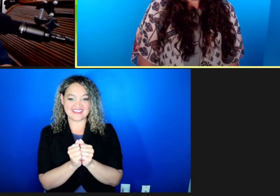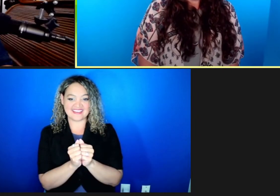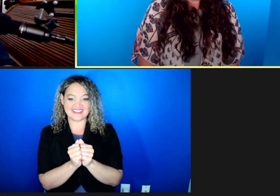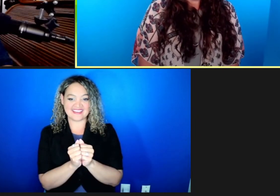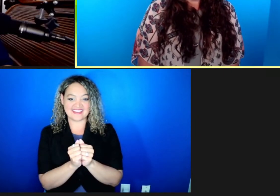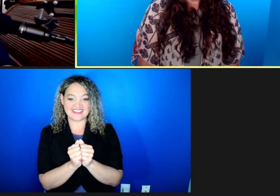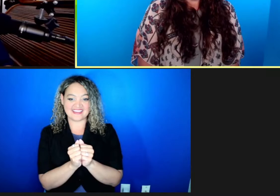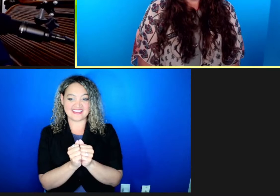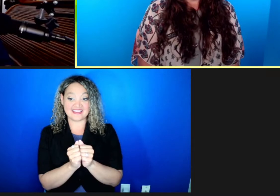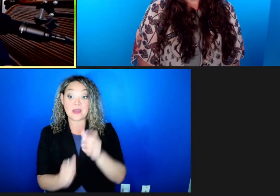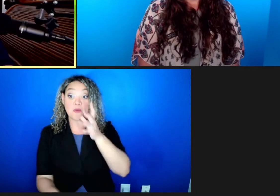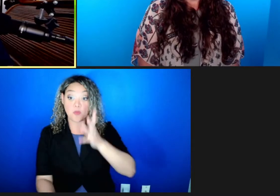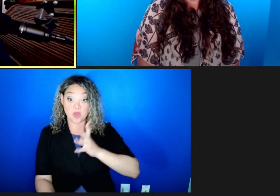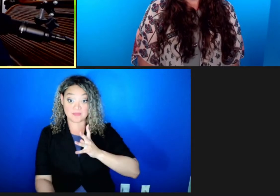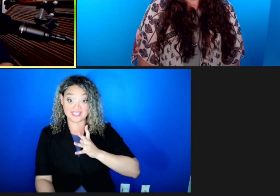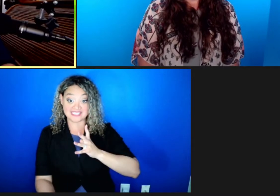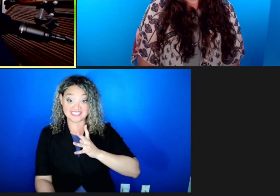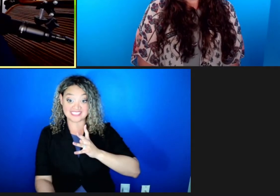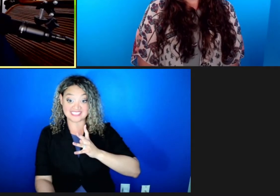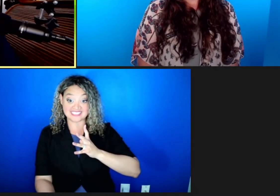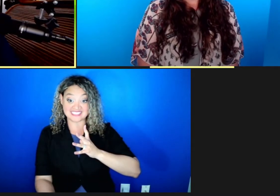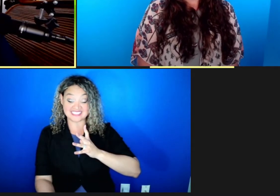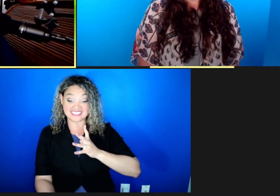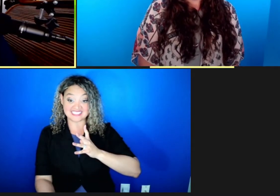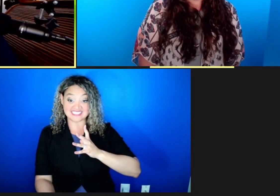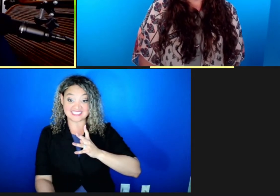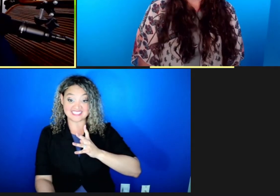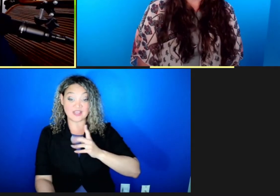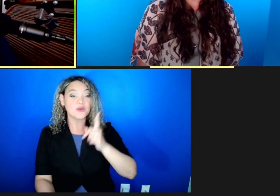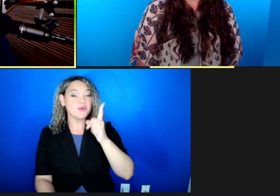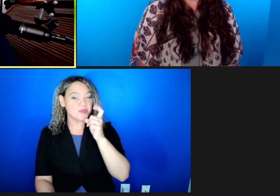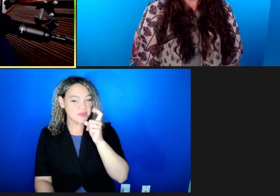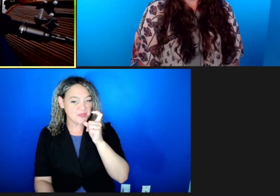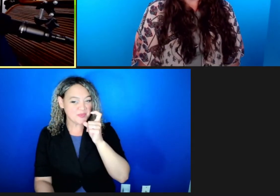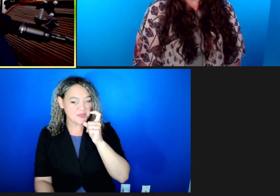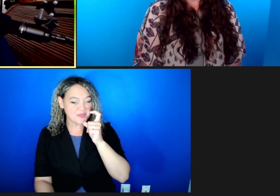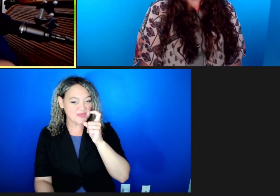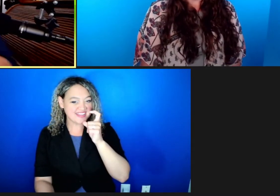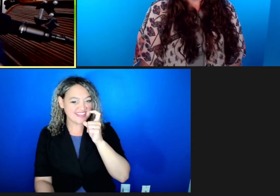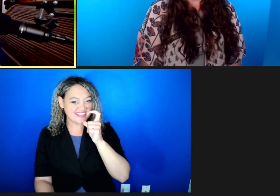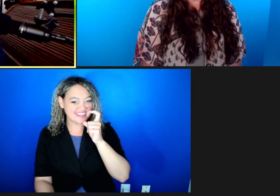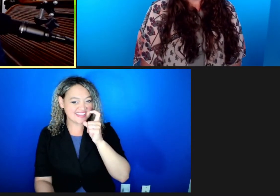woman Too high. who